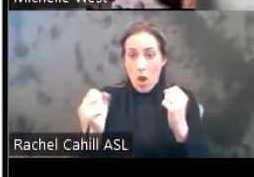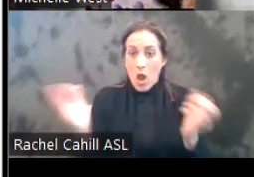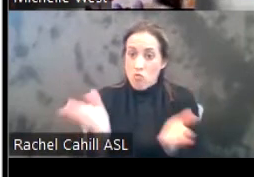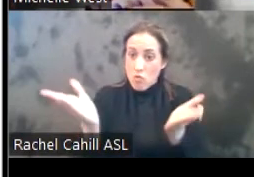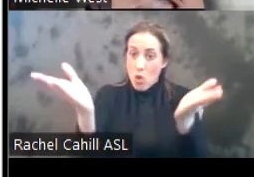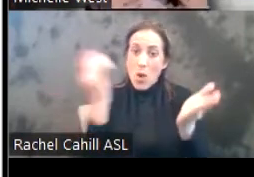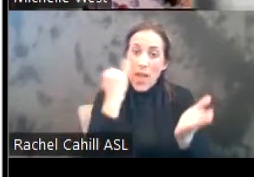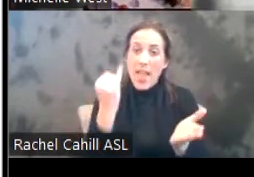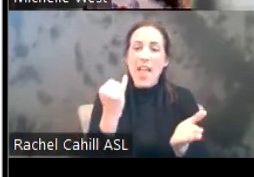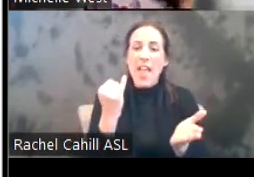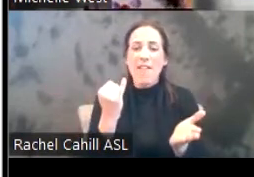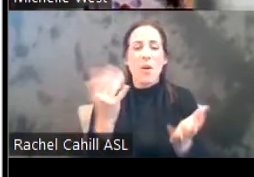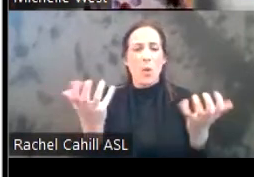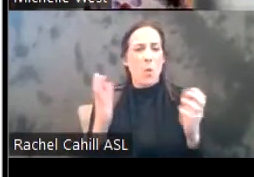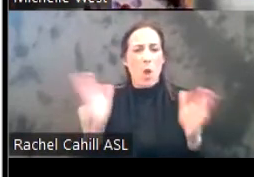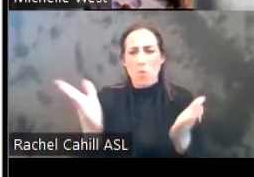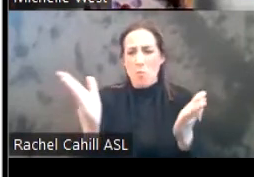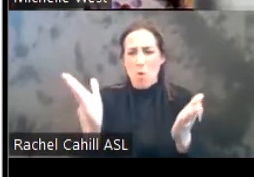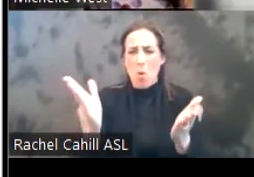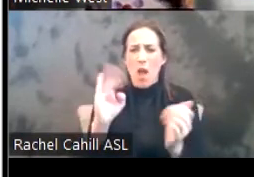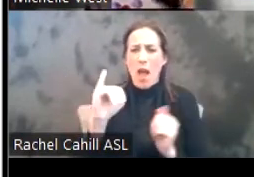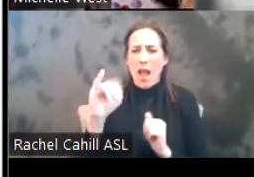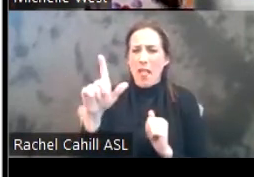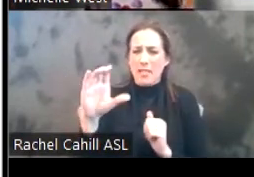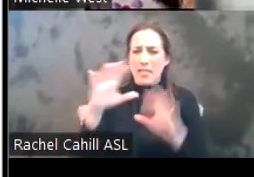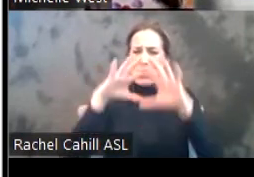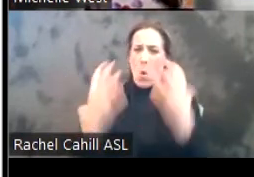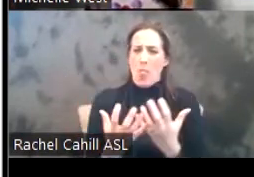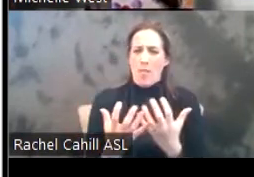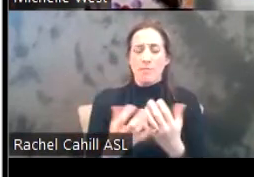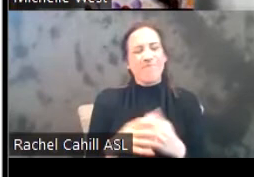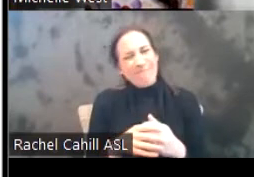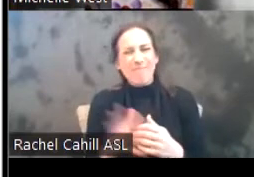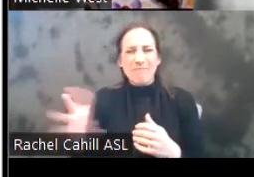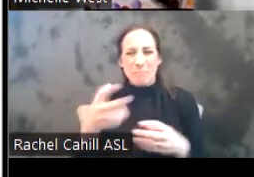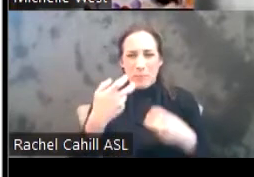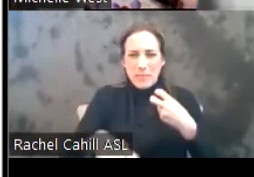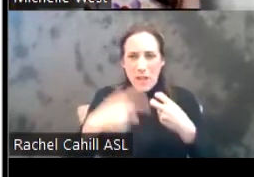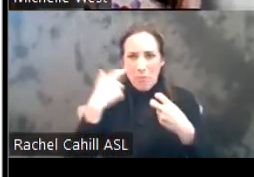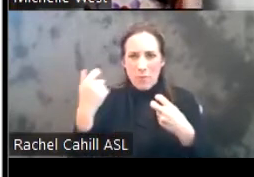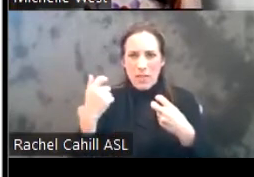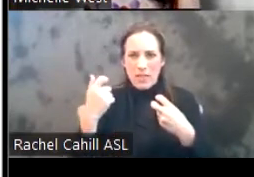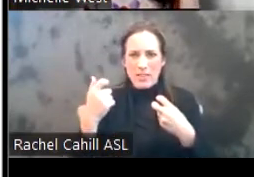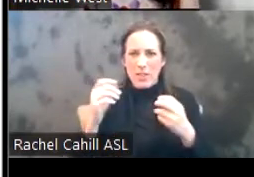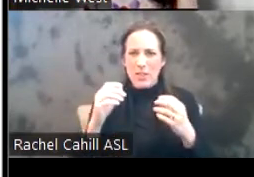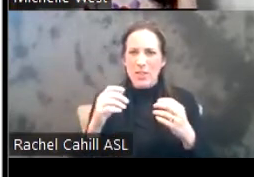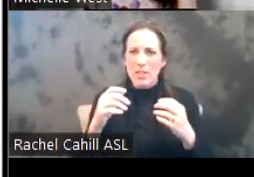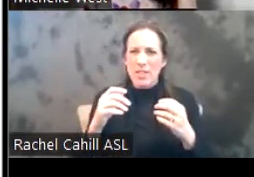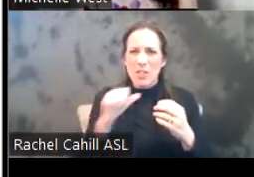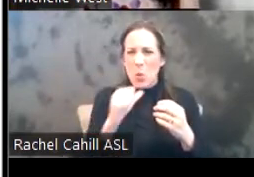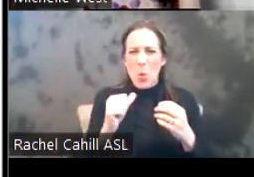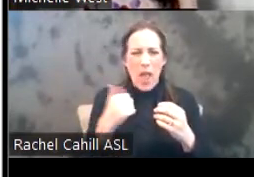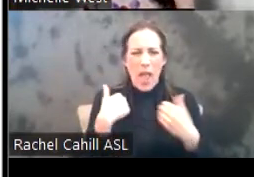your center as a whole, that can be hard because it's, you know, that call to action needs to be really